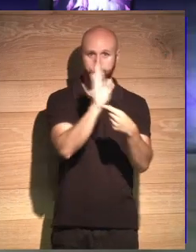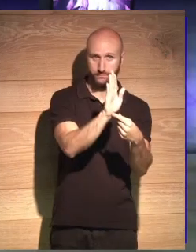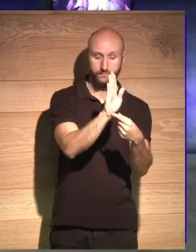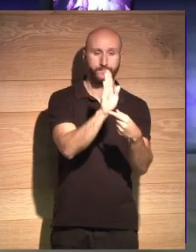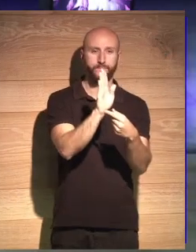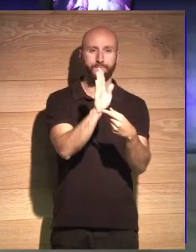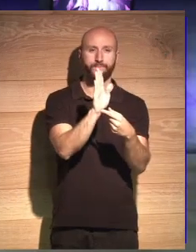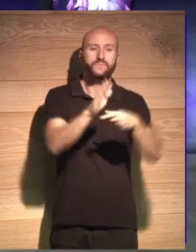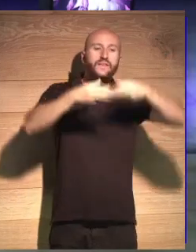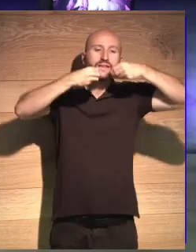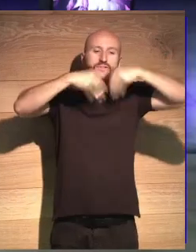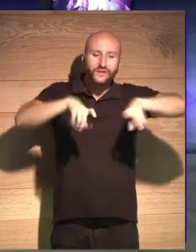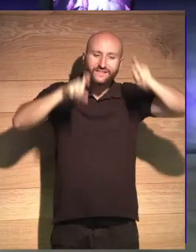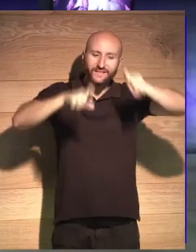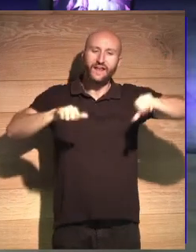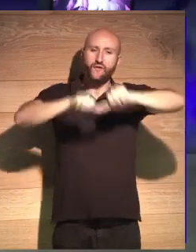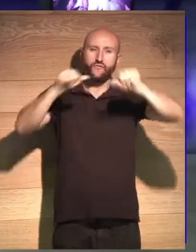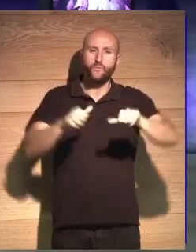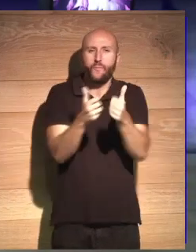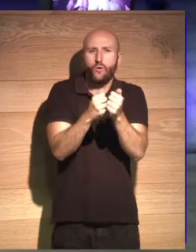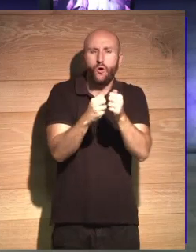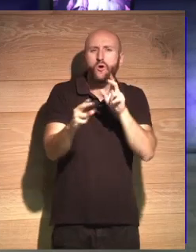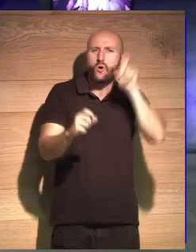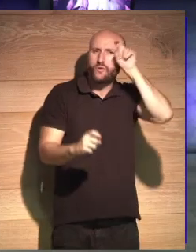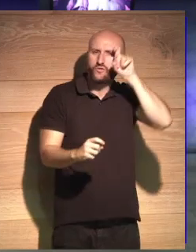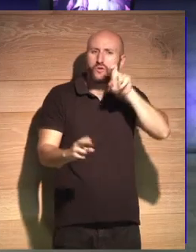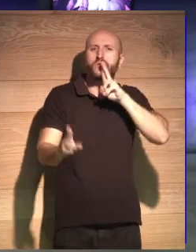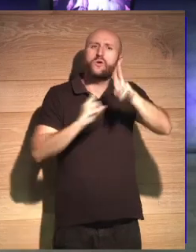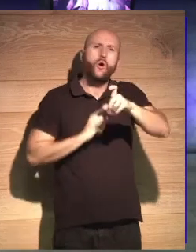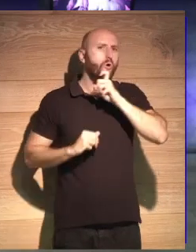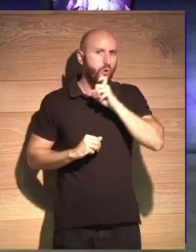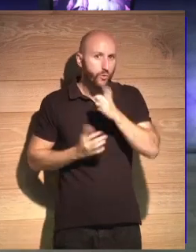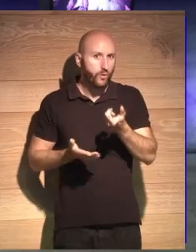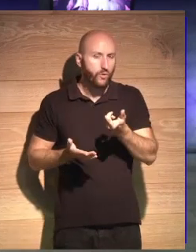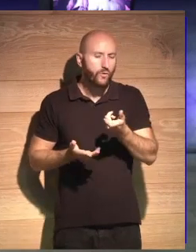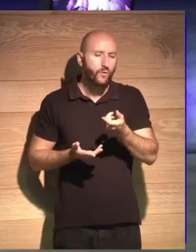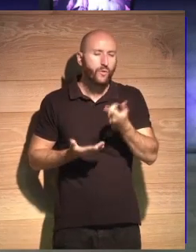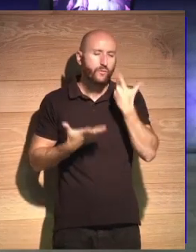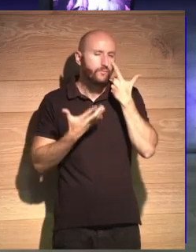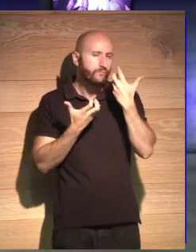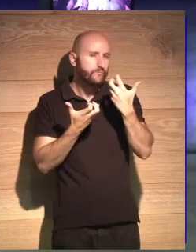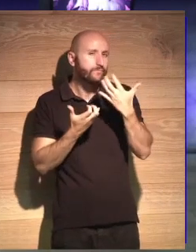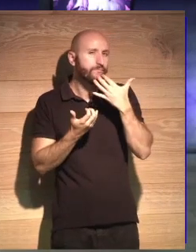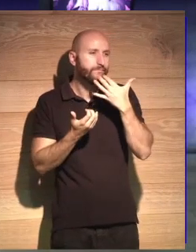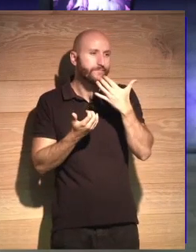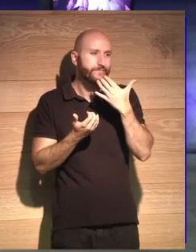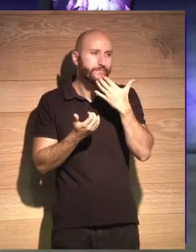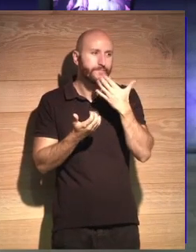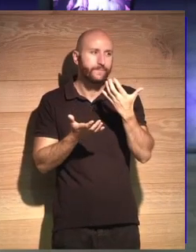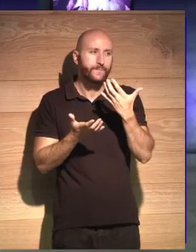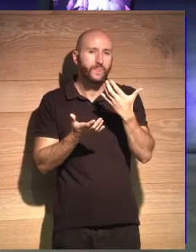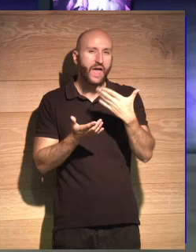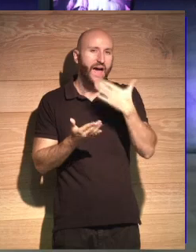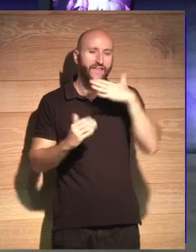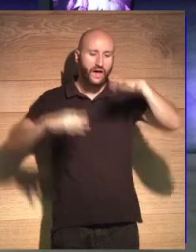What's the attitude of teachers when you tell them about the possibility of teaching history through video games? Let me explain myself.